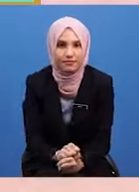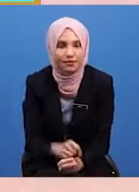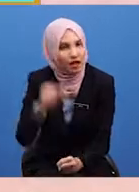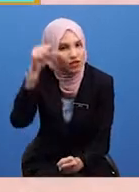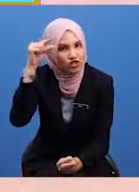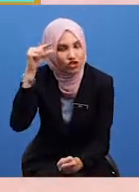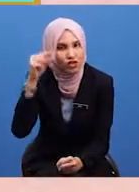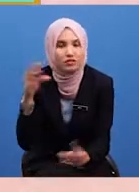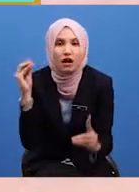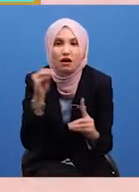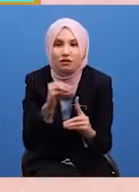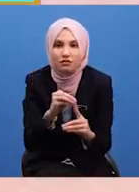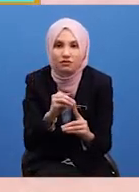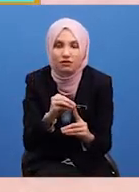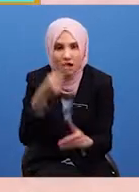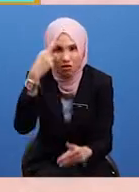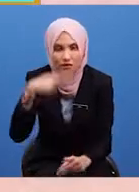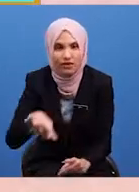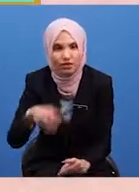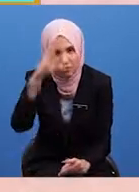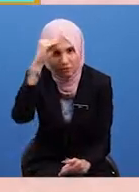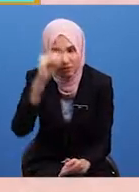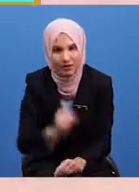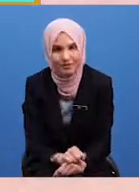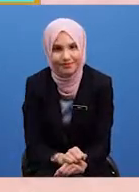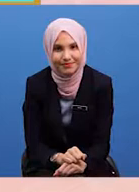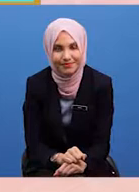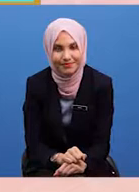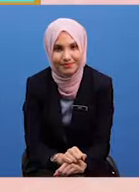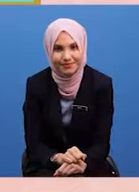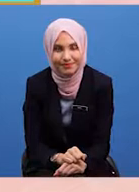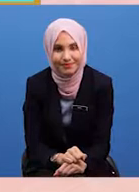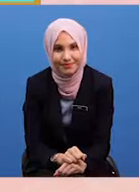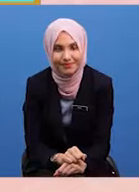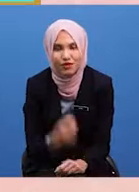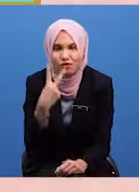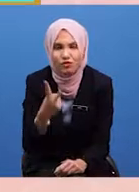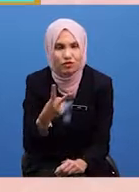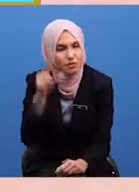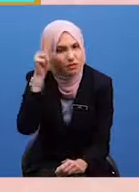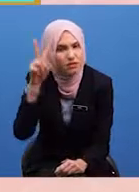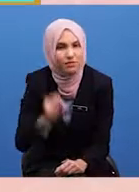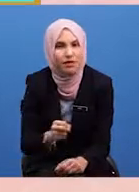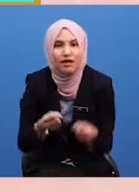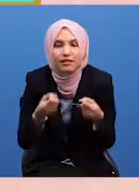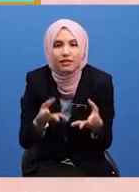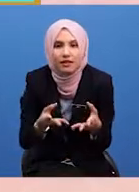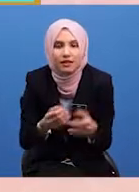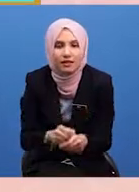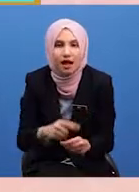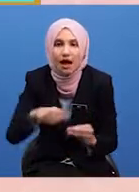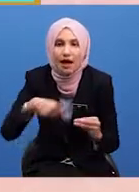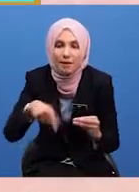Joff is also a respectful boy. Joff goes to see Mr. Velos and even apologizes to Lin.